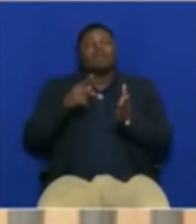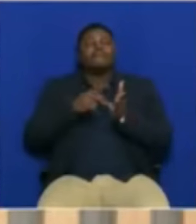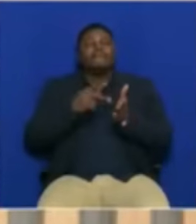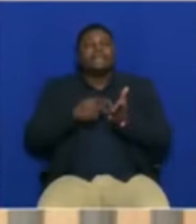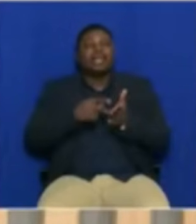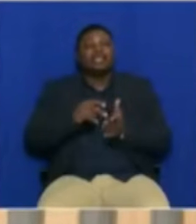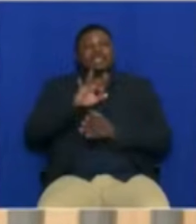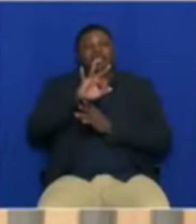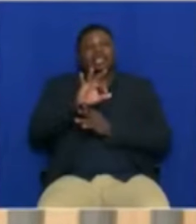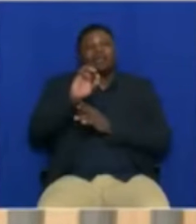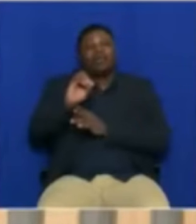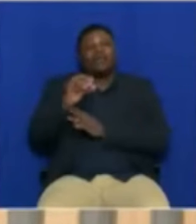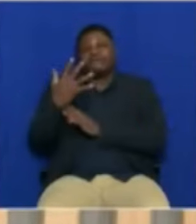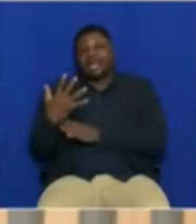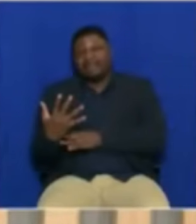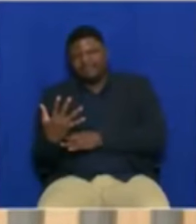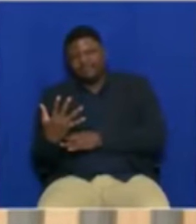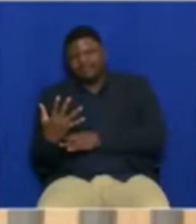And